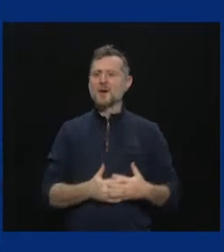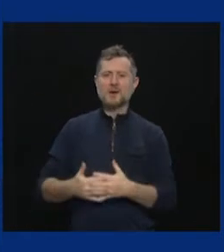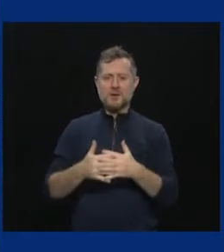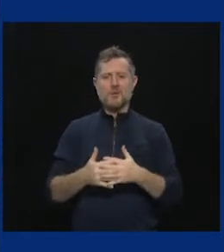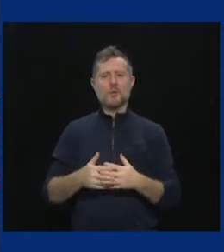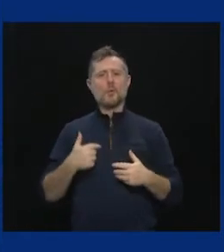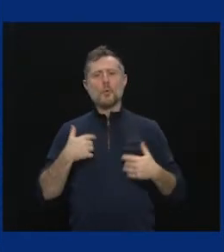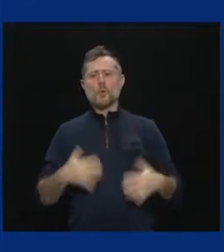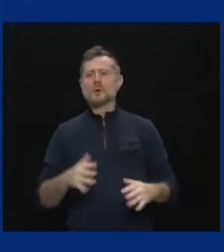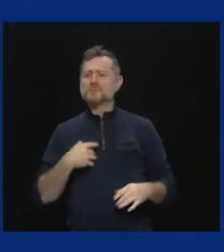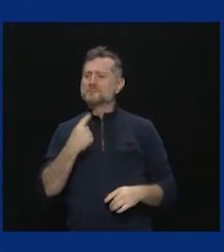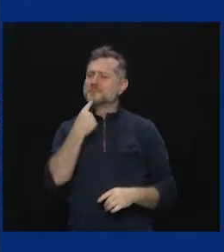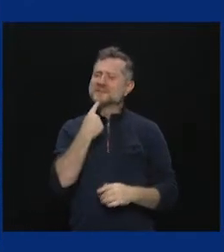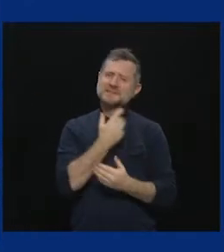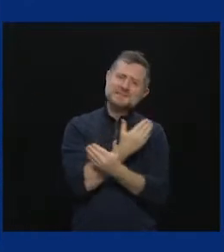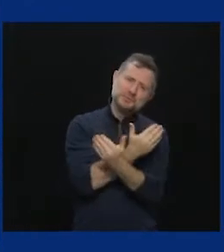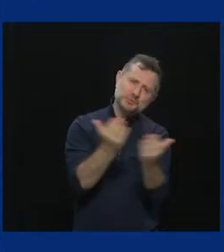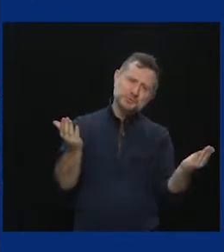them.